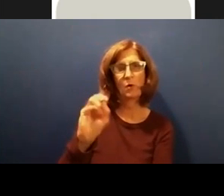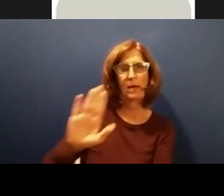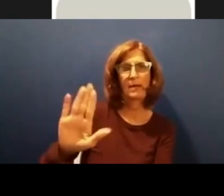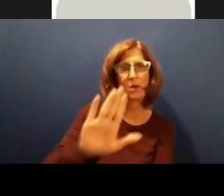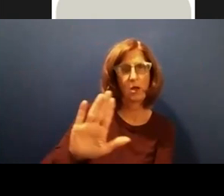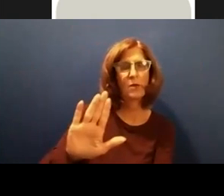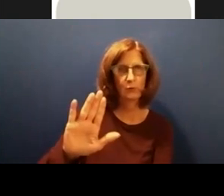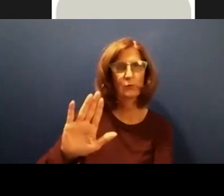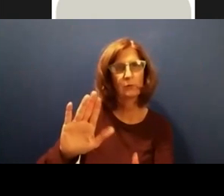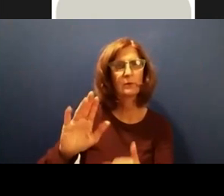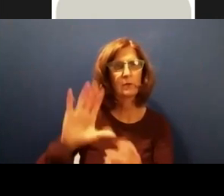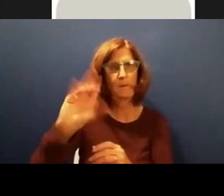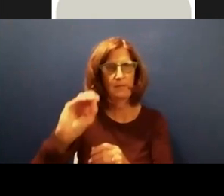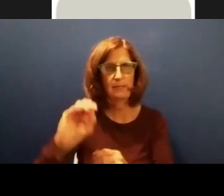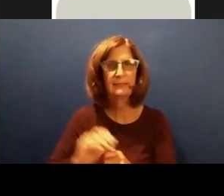And next slide, please.